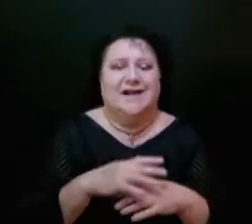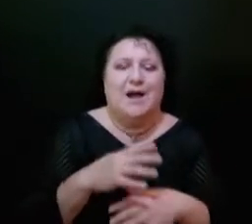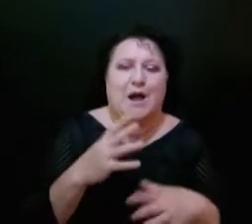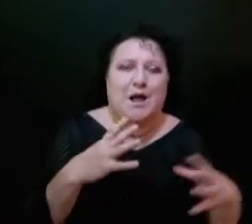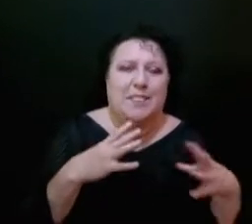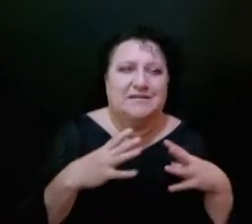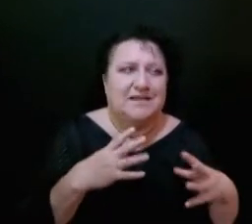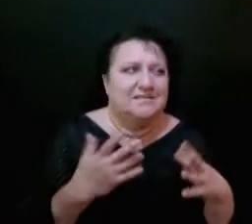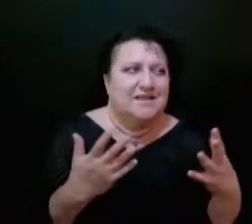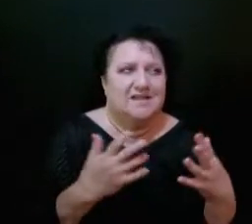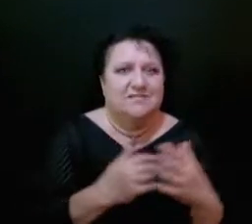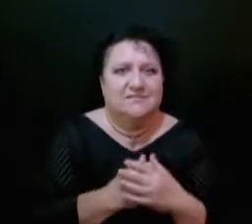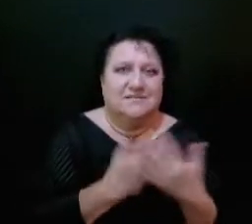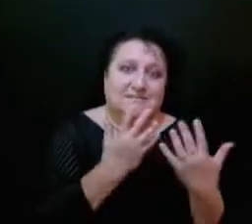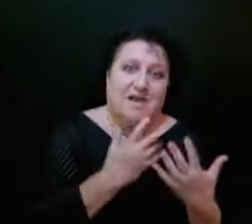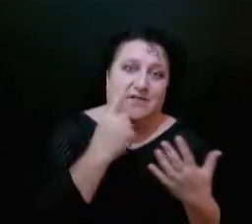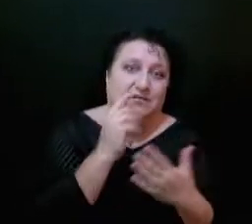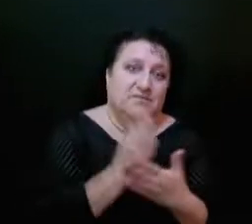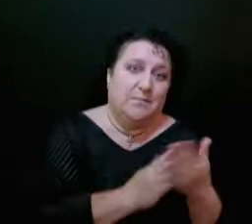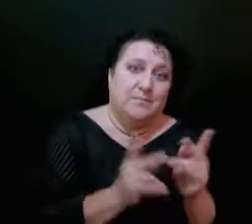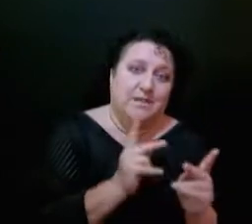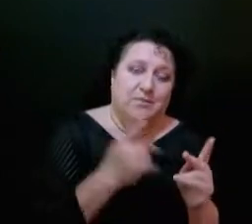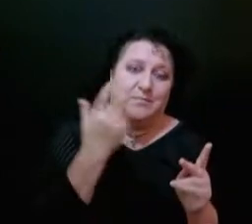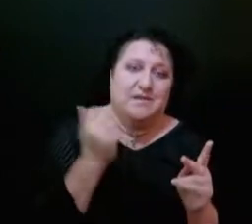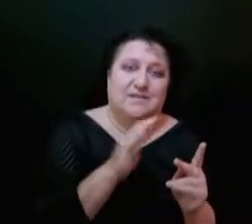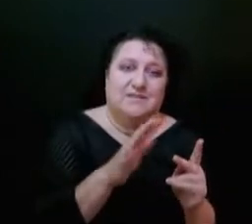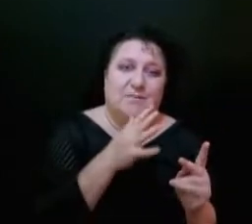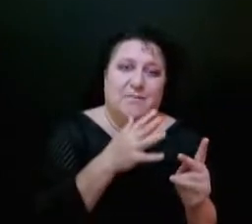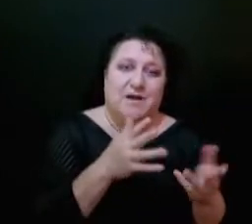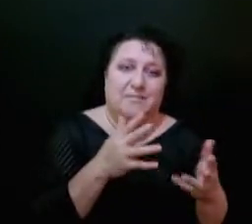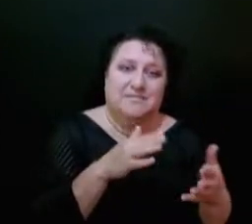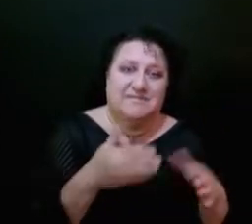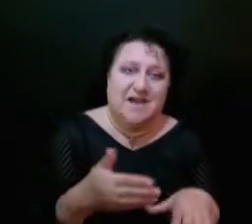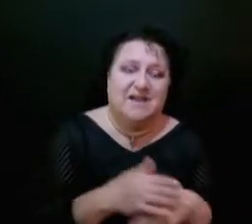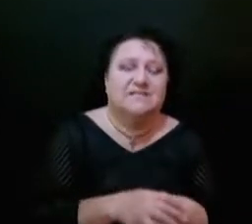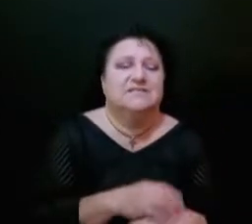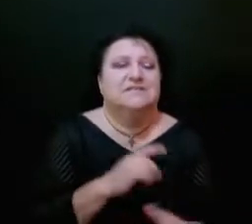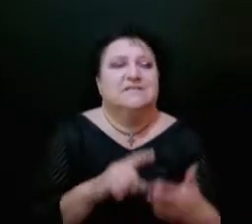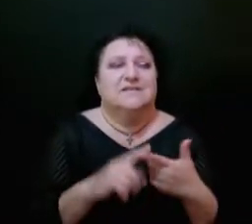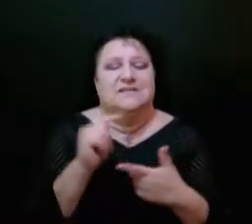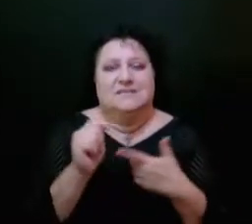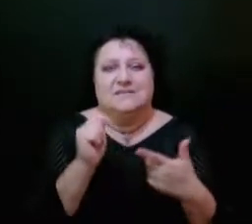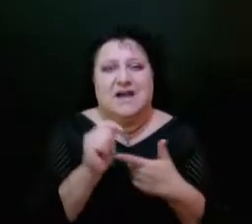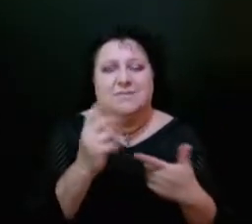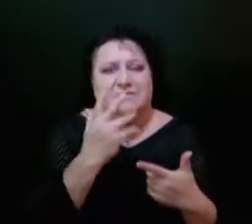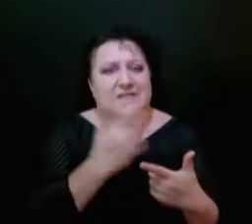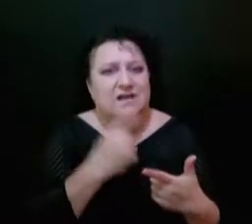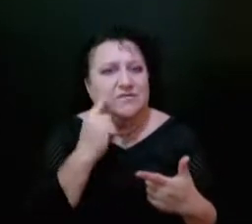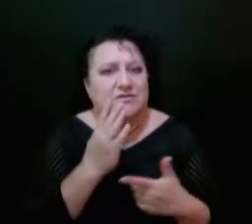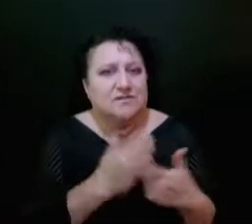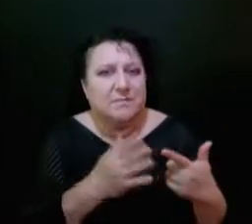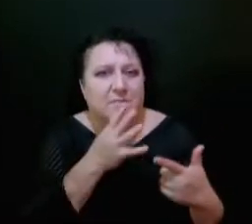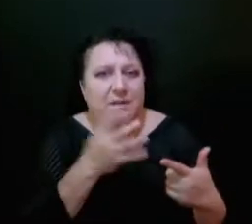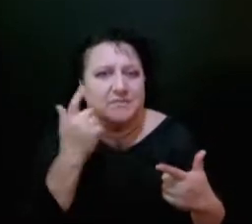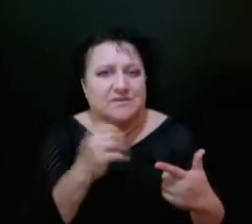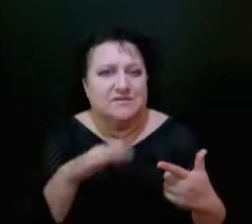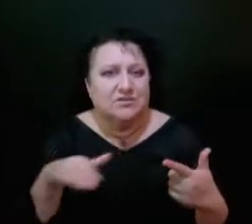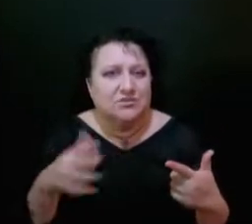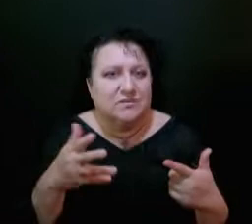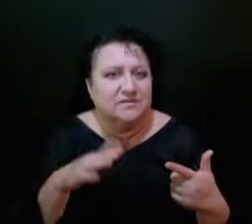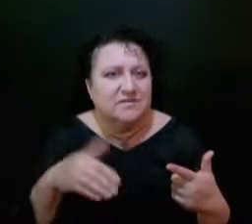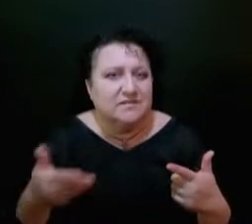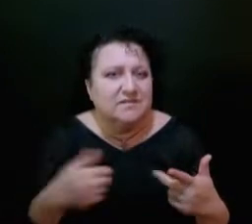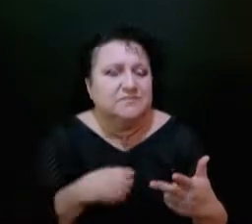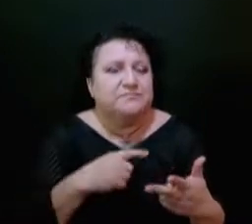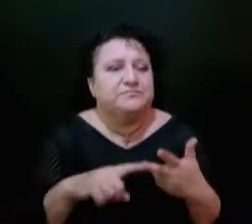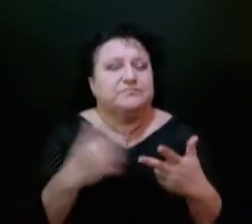time of sadness for some because they've lost their moms. It's a time of sadness for some moms because they've lost their children. It's a